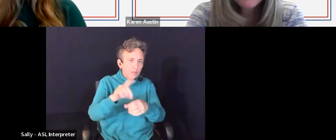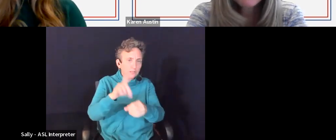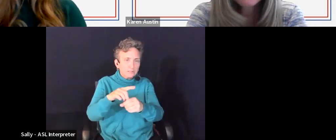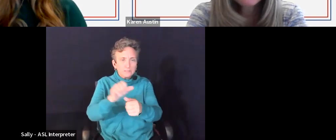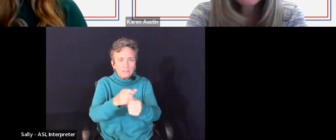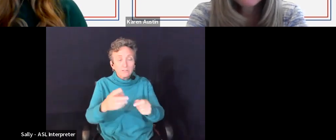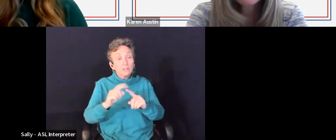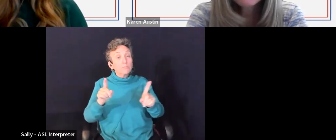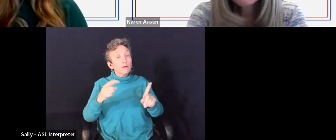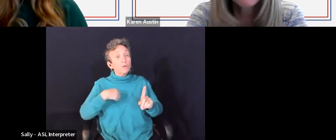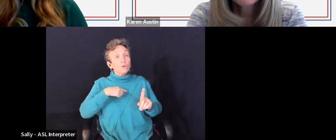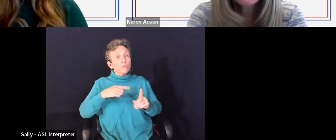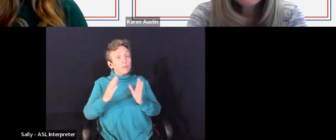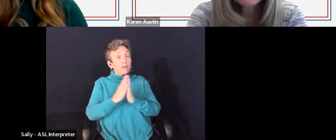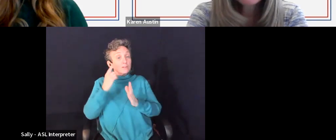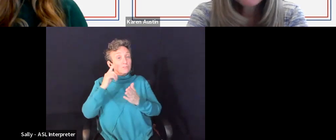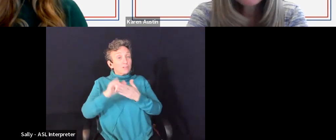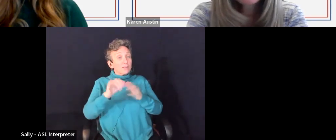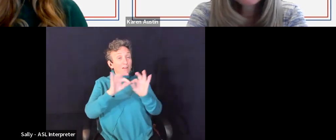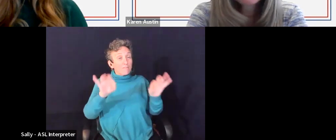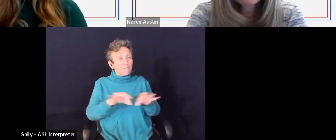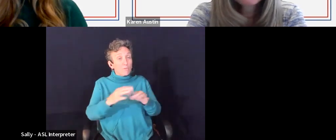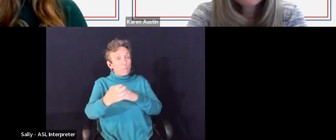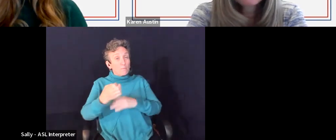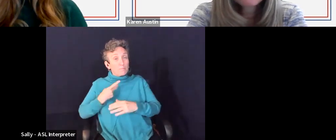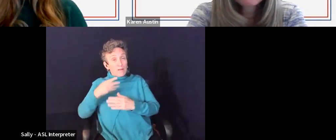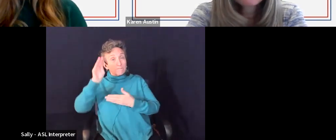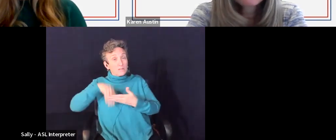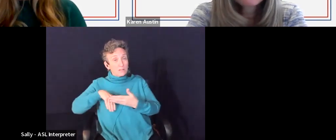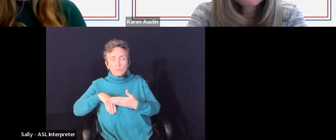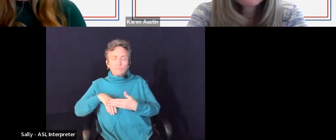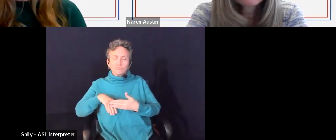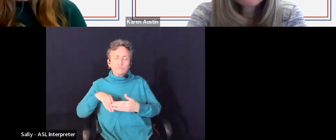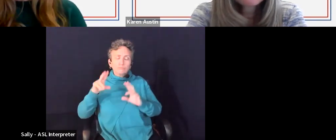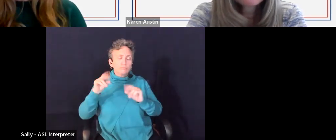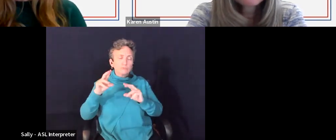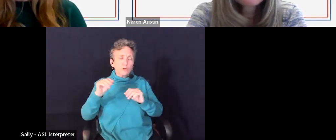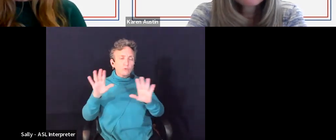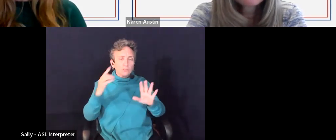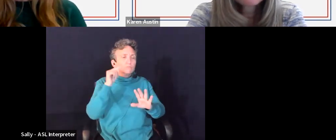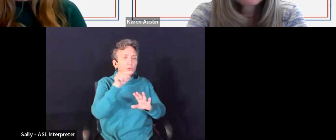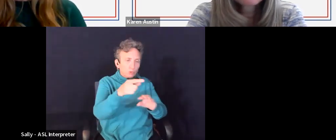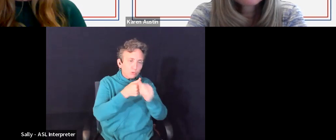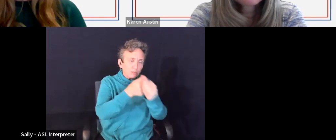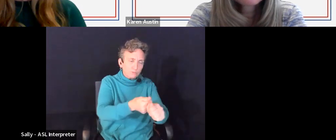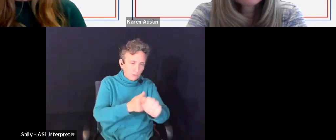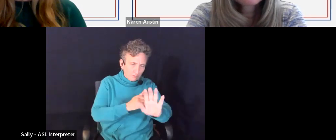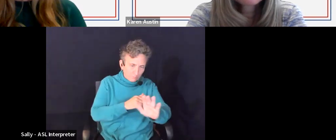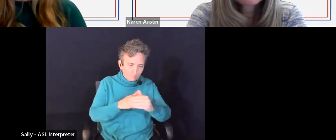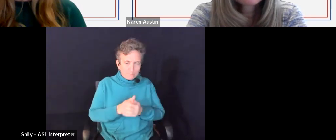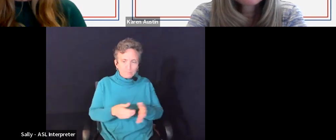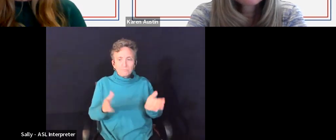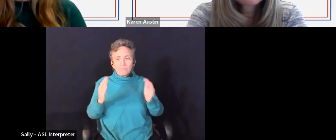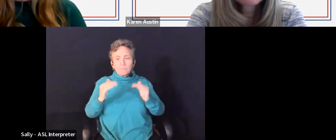you check a button that says this is a qualified distribution. Okay, in our family, all three of us are on